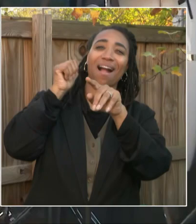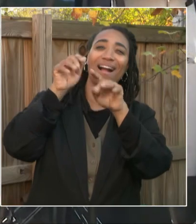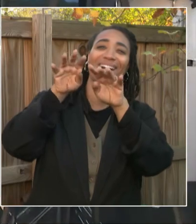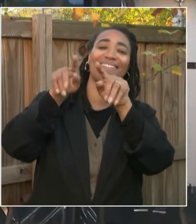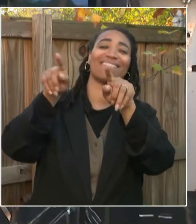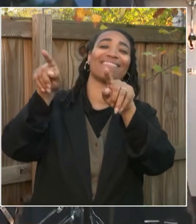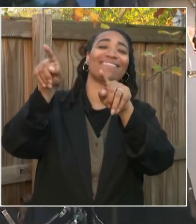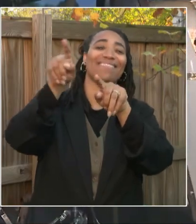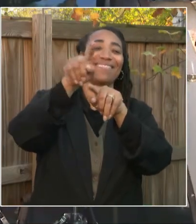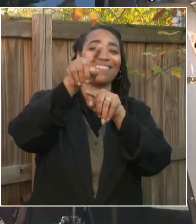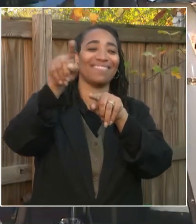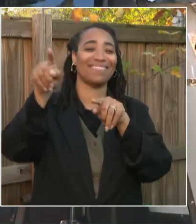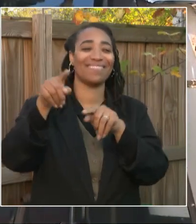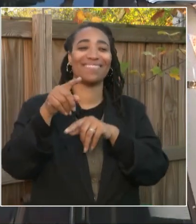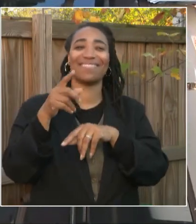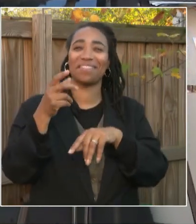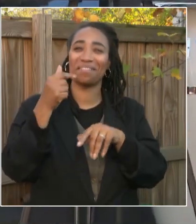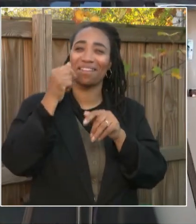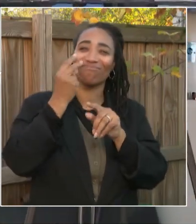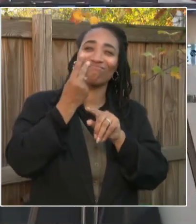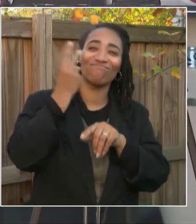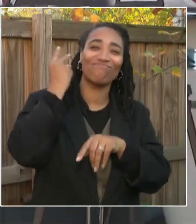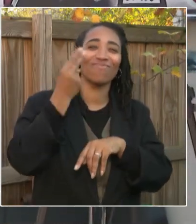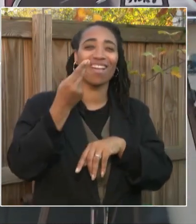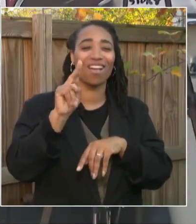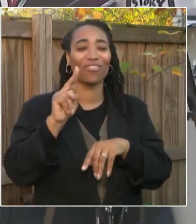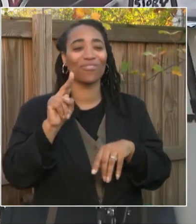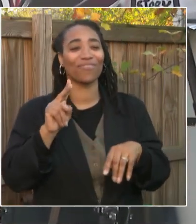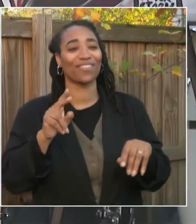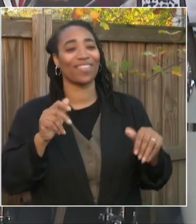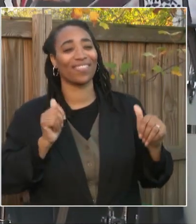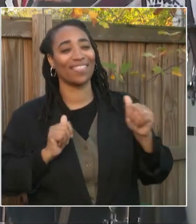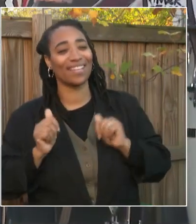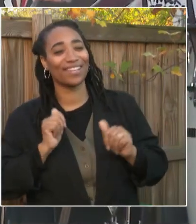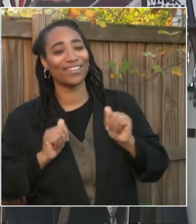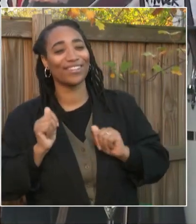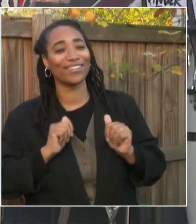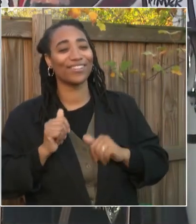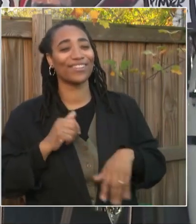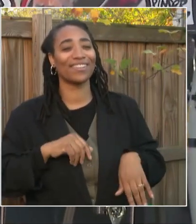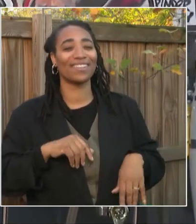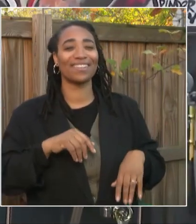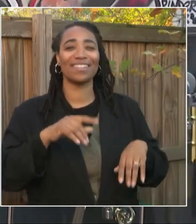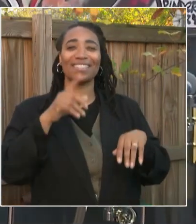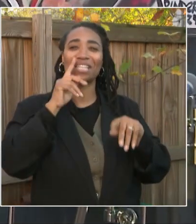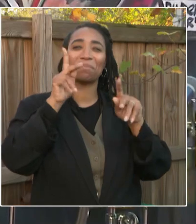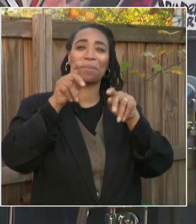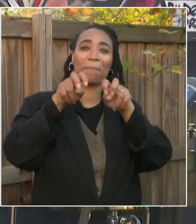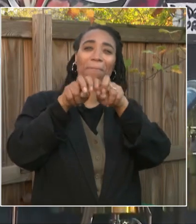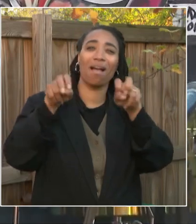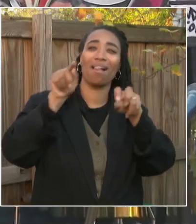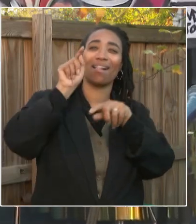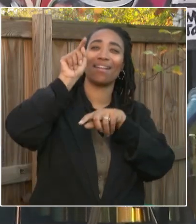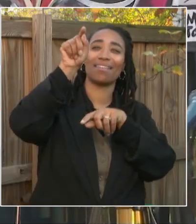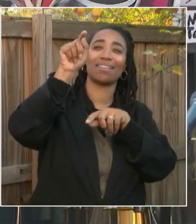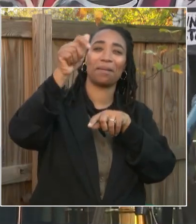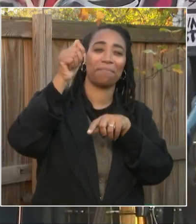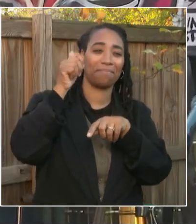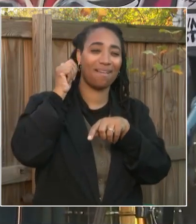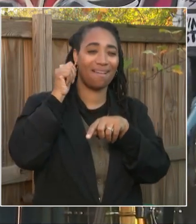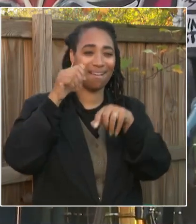the balcony. It takes me back to the Ibex, my favorite go-go spot, right? Y'all remember the spotlights on the butt